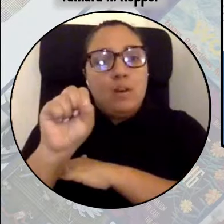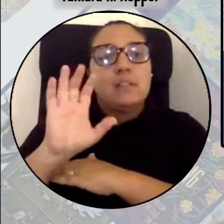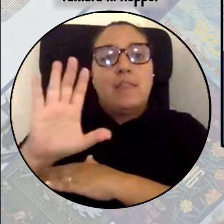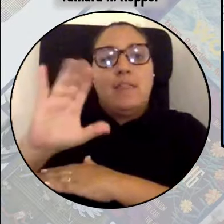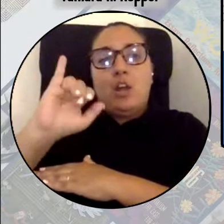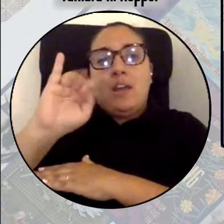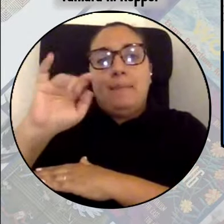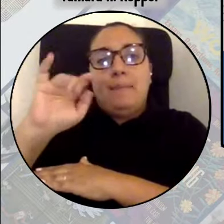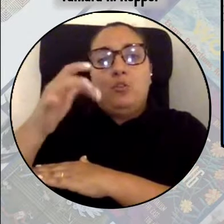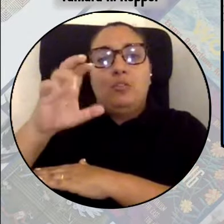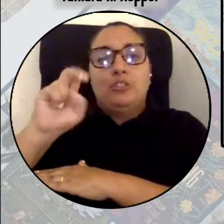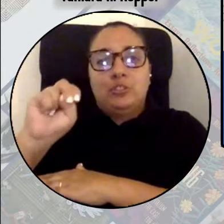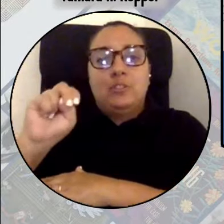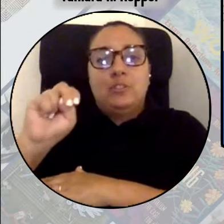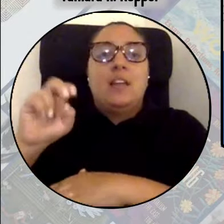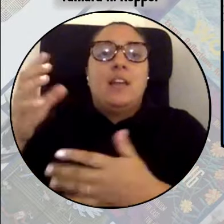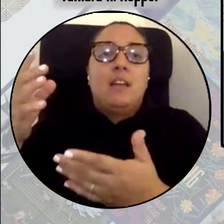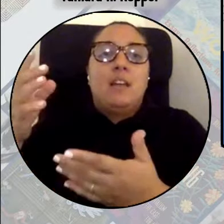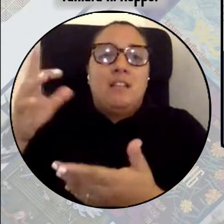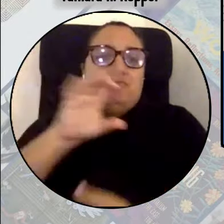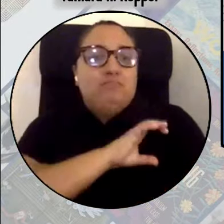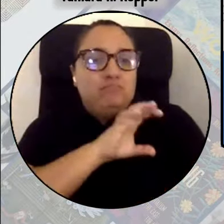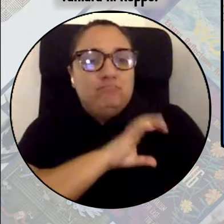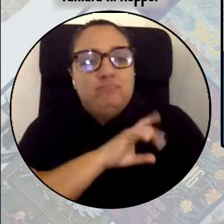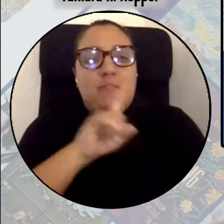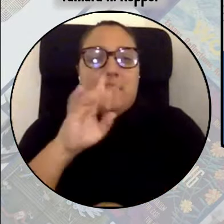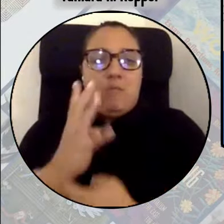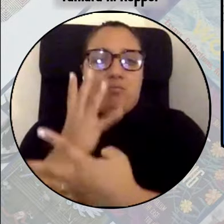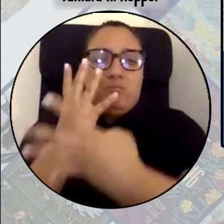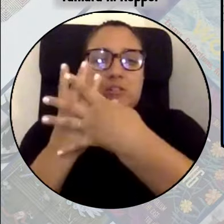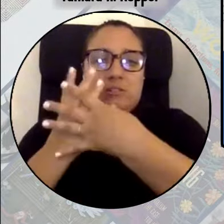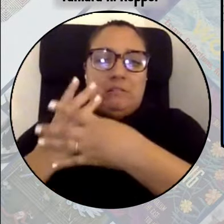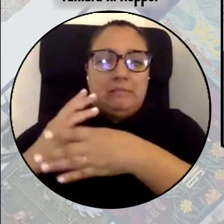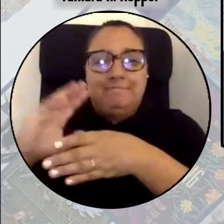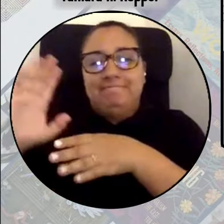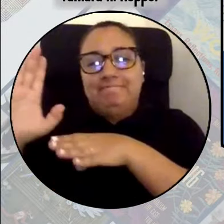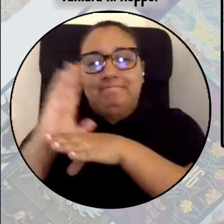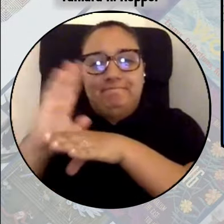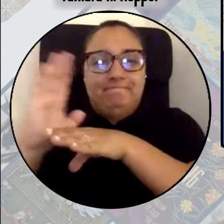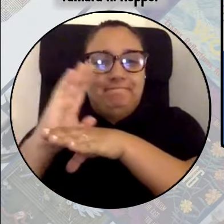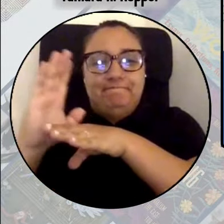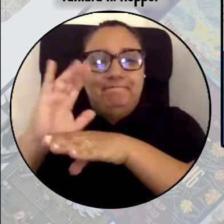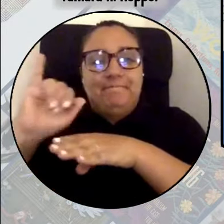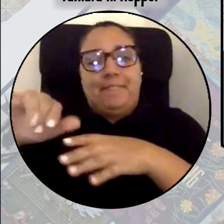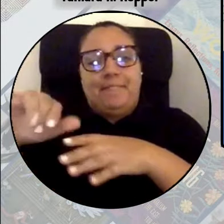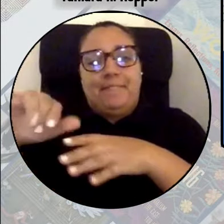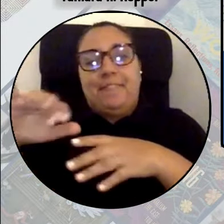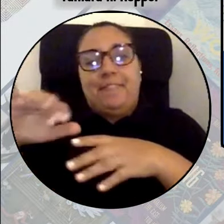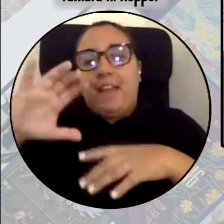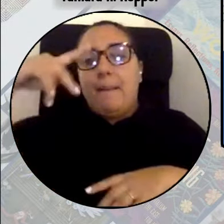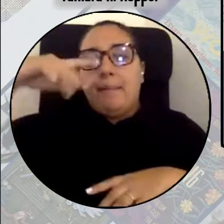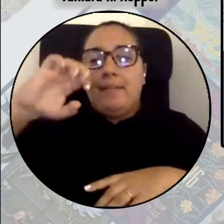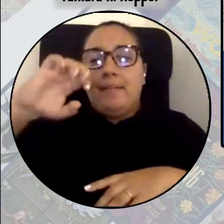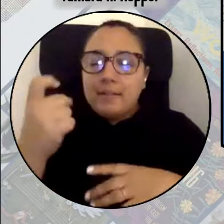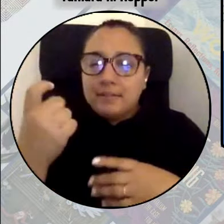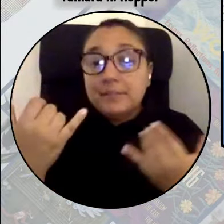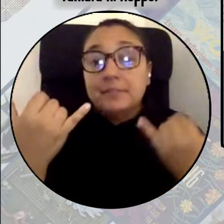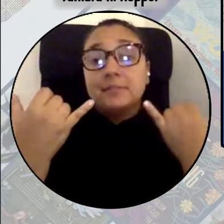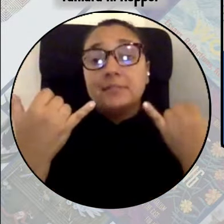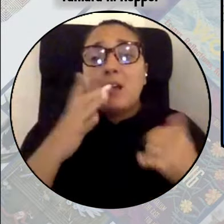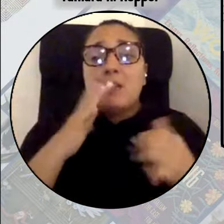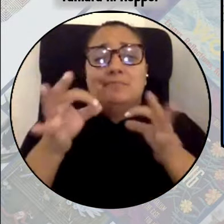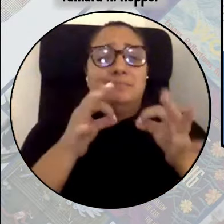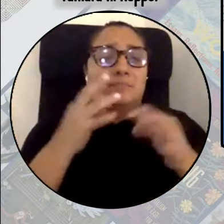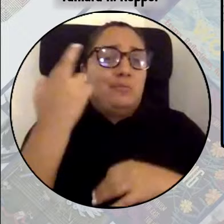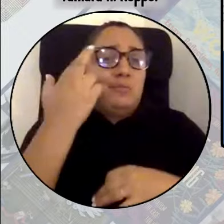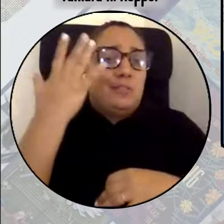Industrial Complex. And I'll talk a little bit about what my motivation was for proposing this lecture. But